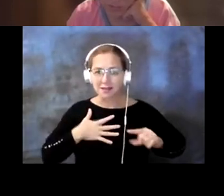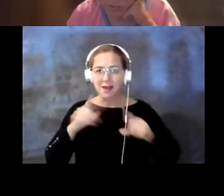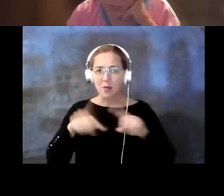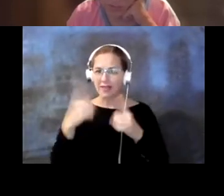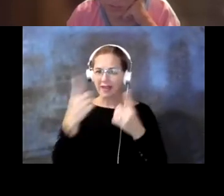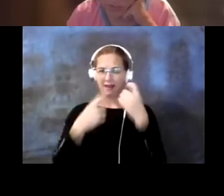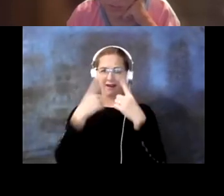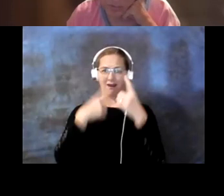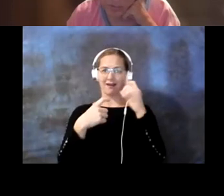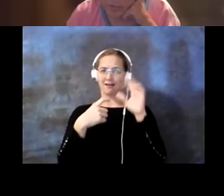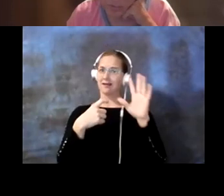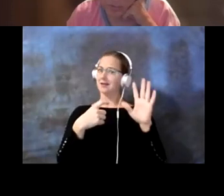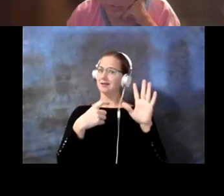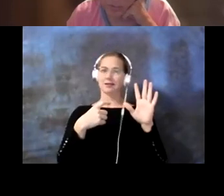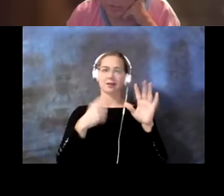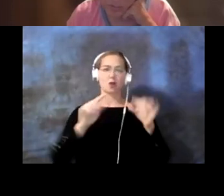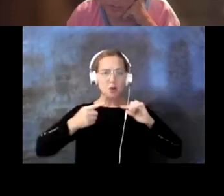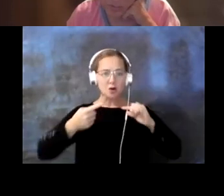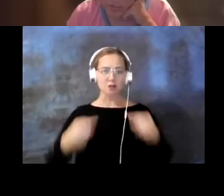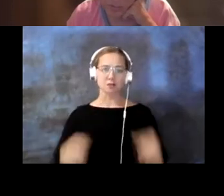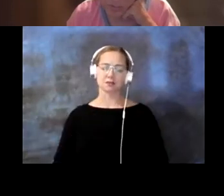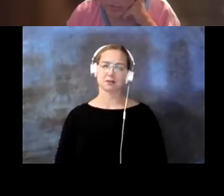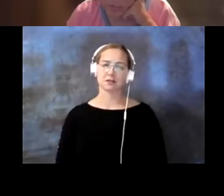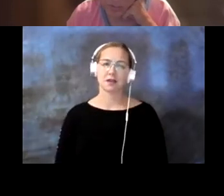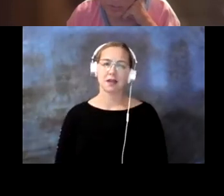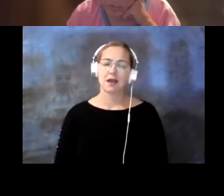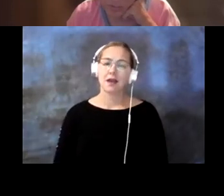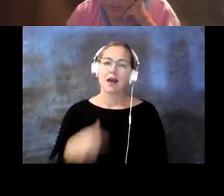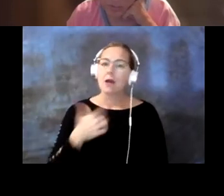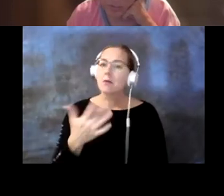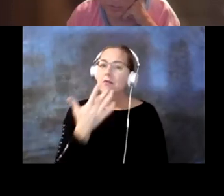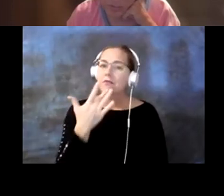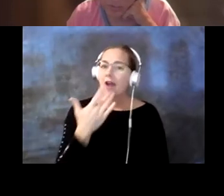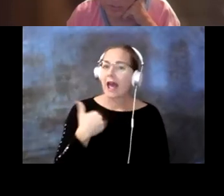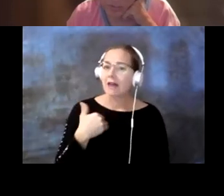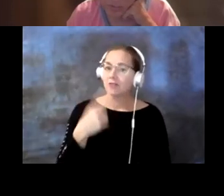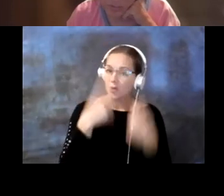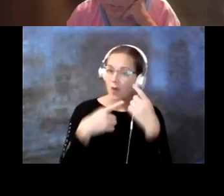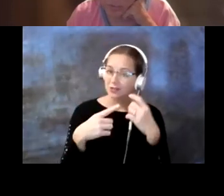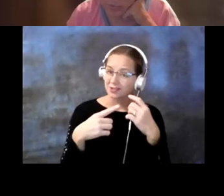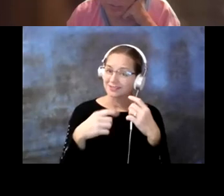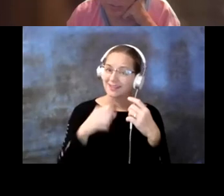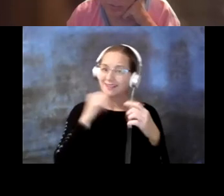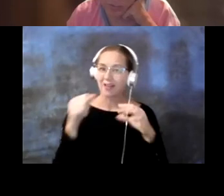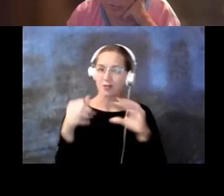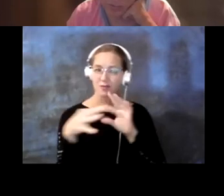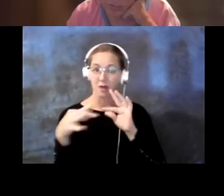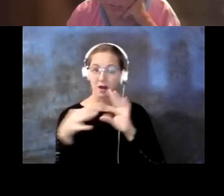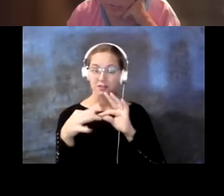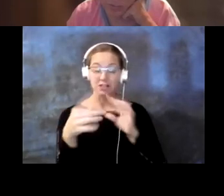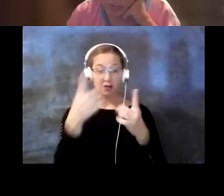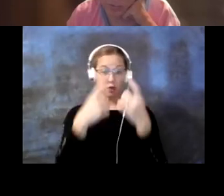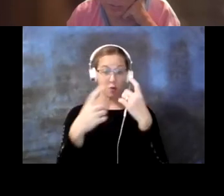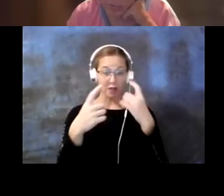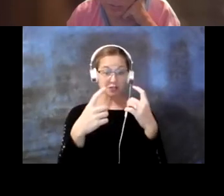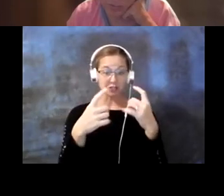like that. And I find that I'd rather have the questions than the remarks, though. The questions are at least coming from a